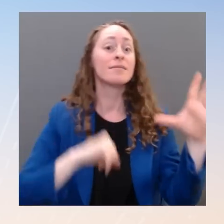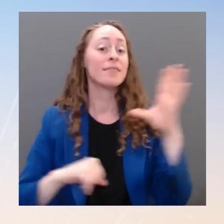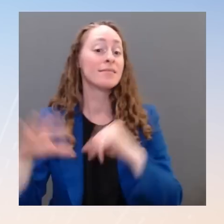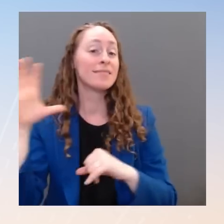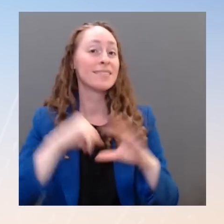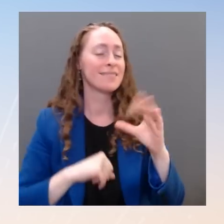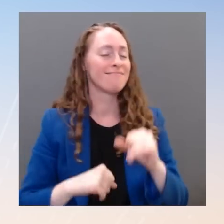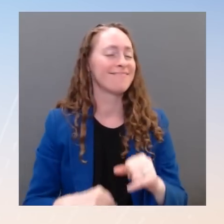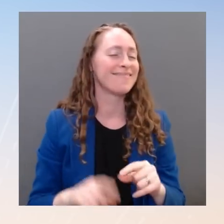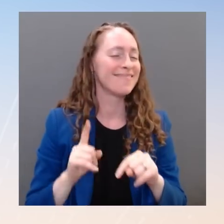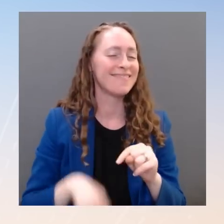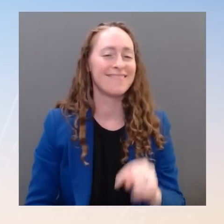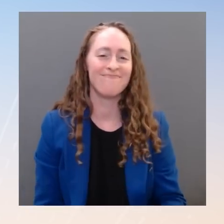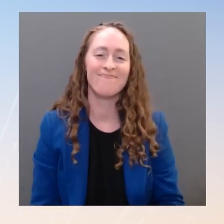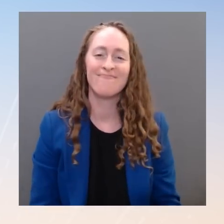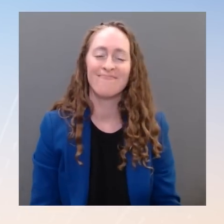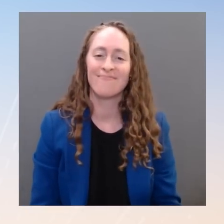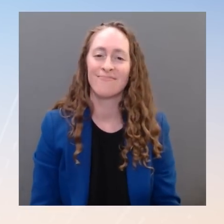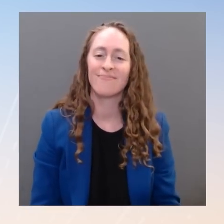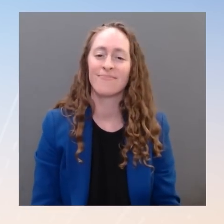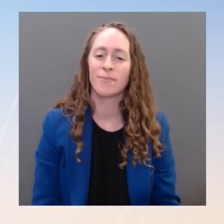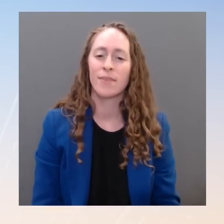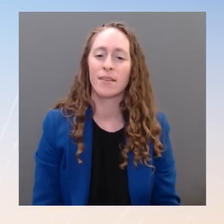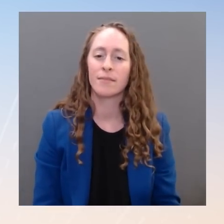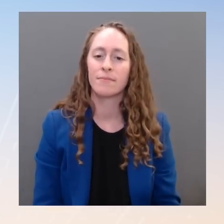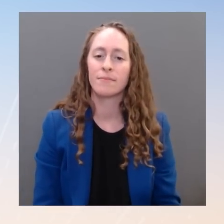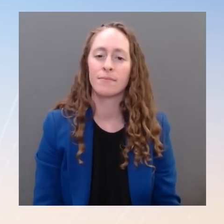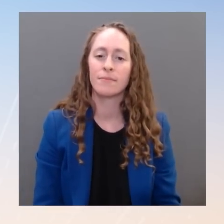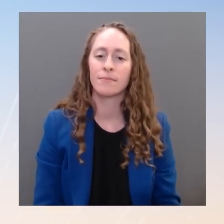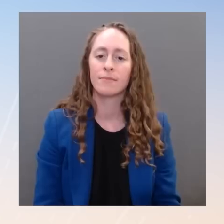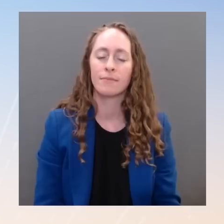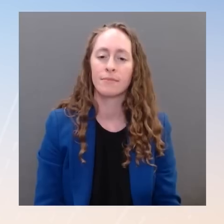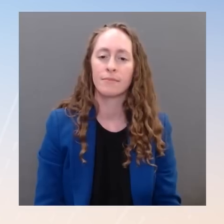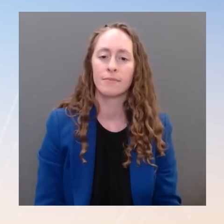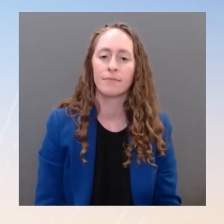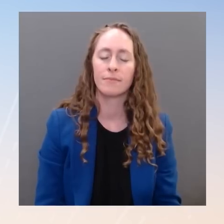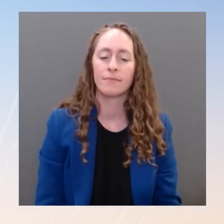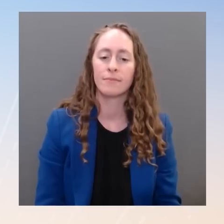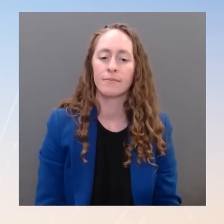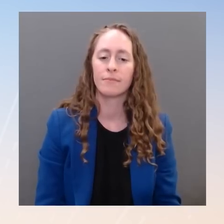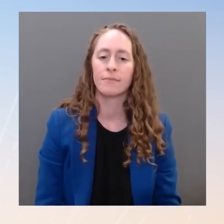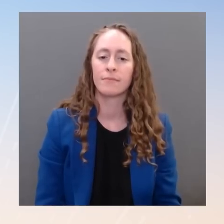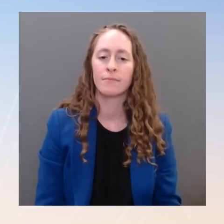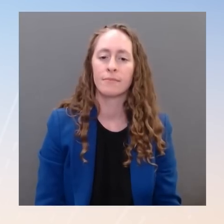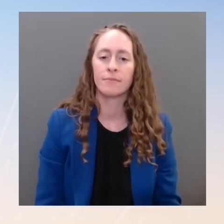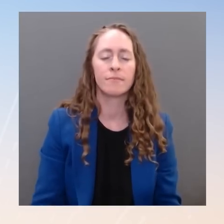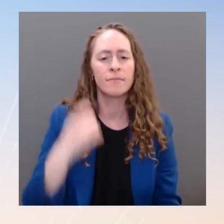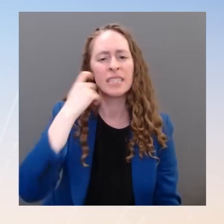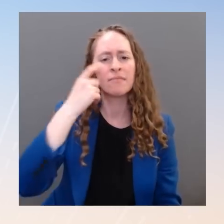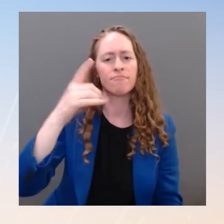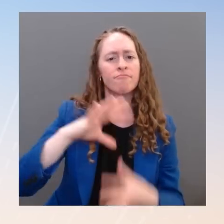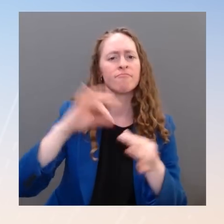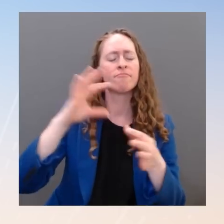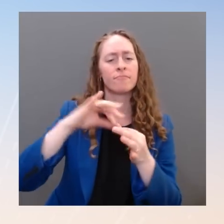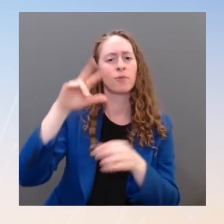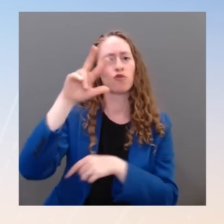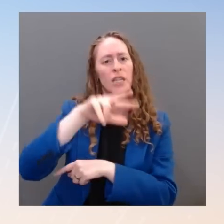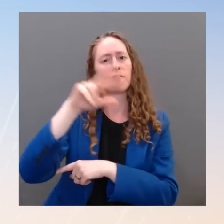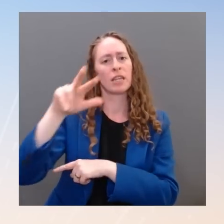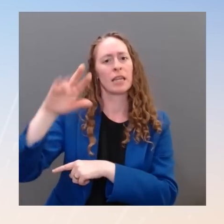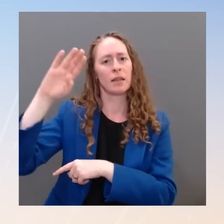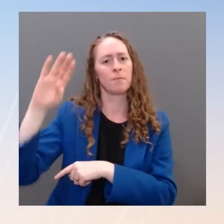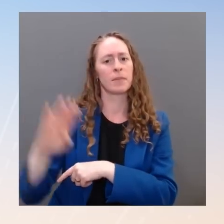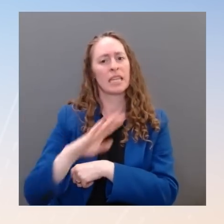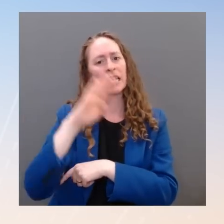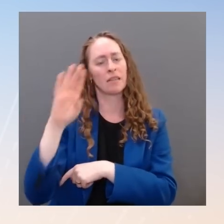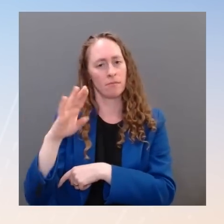the $33 billion package and how urgent it is. We don't yet really have a timeline on how